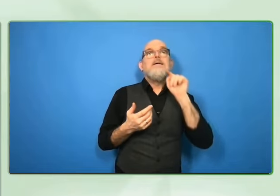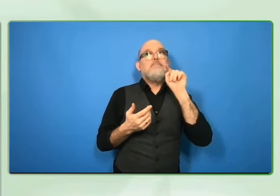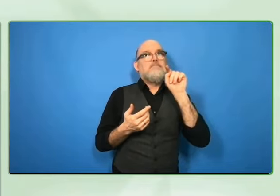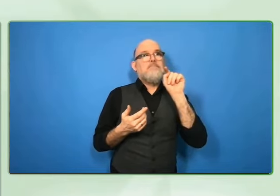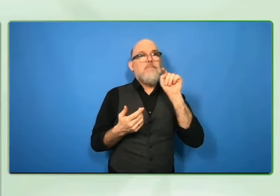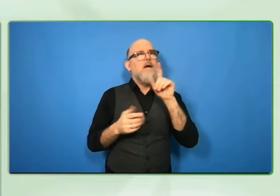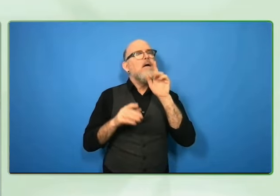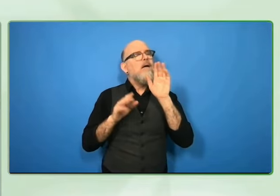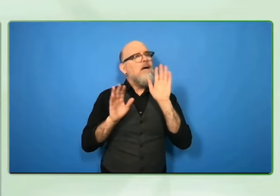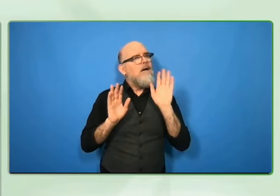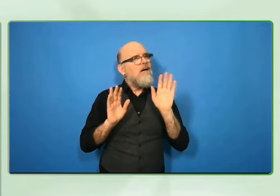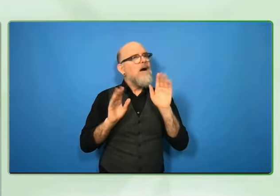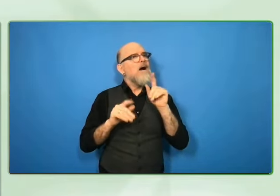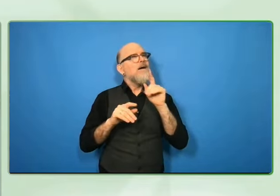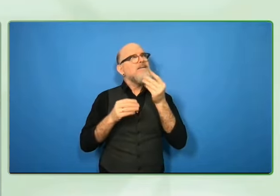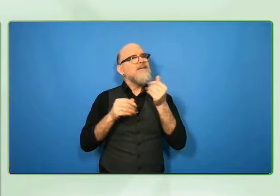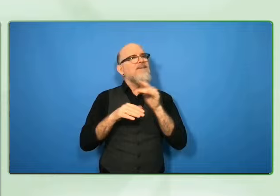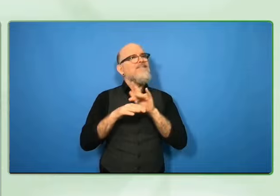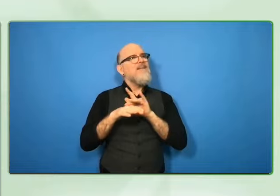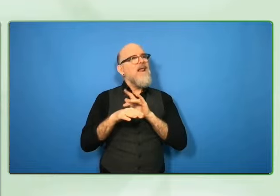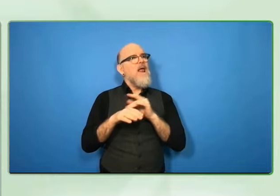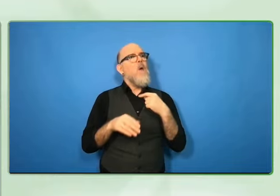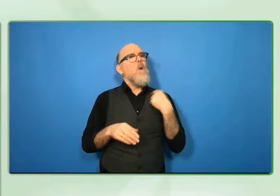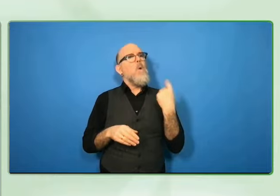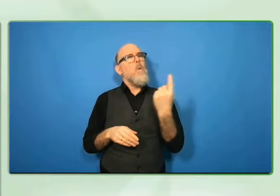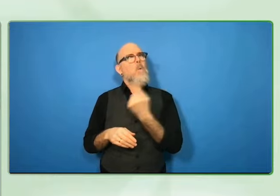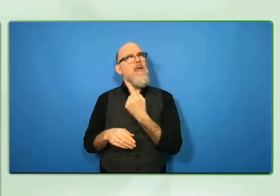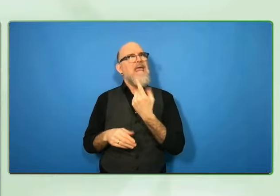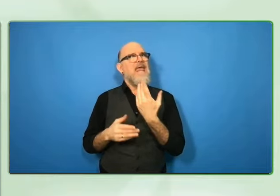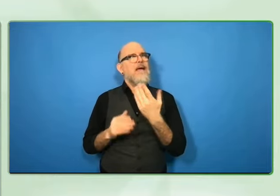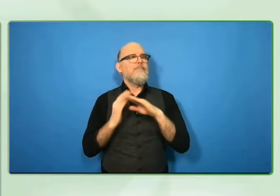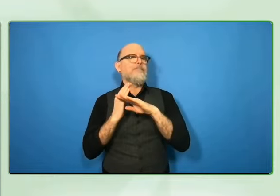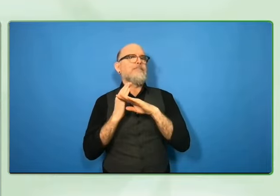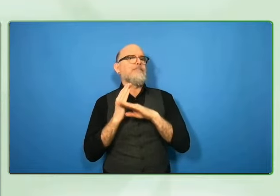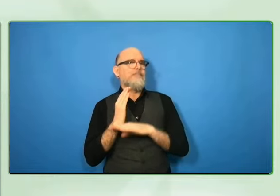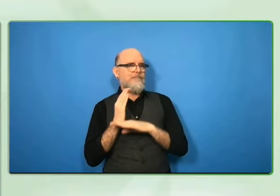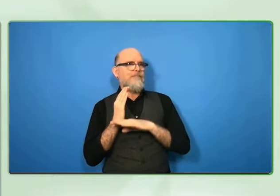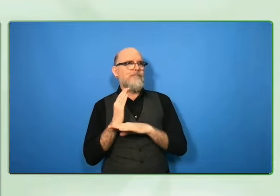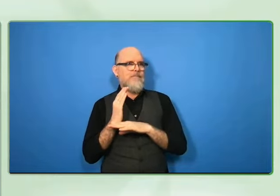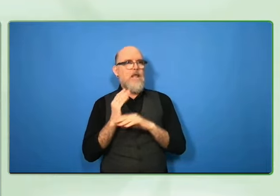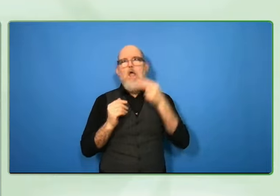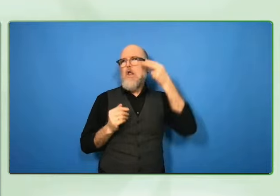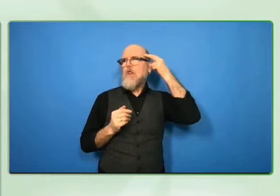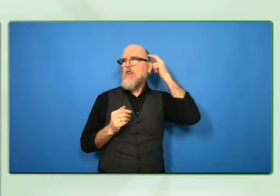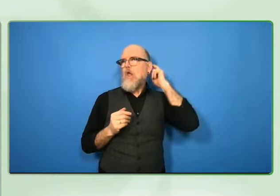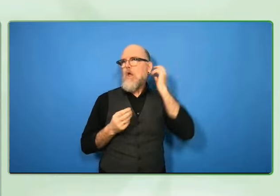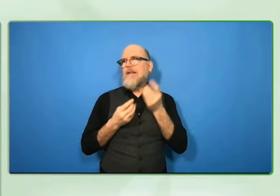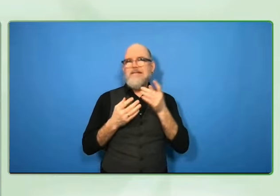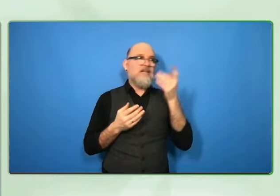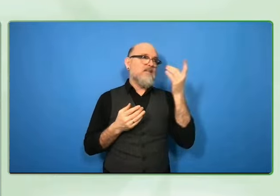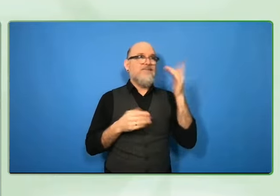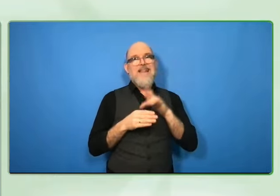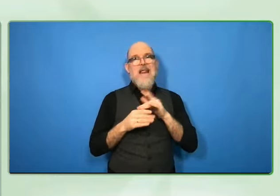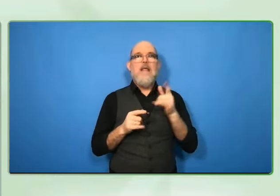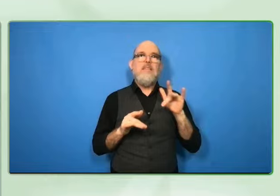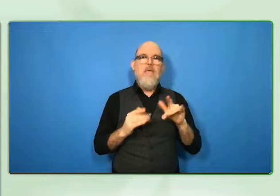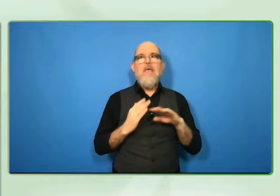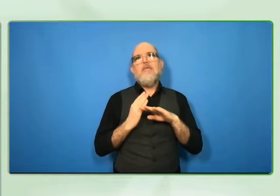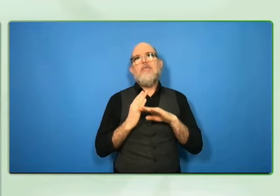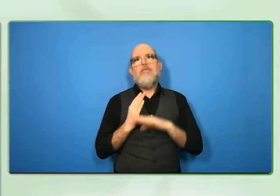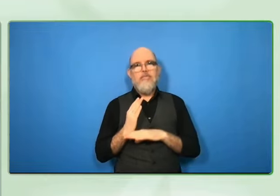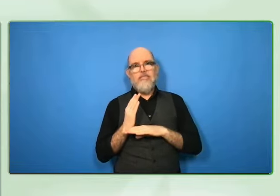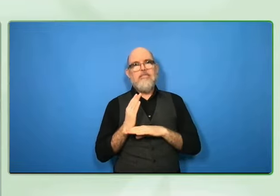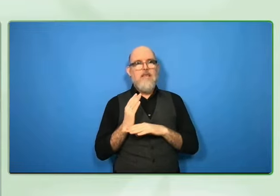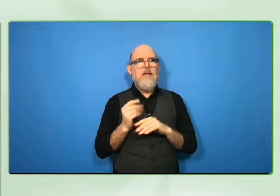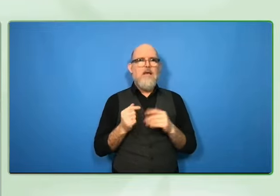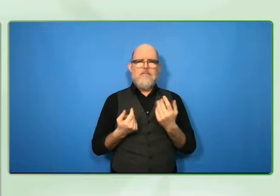and companies still subscribe to. So when people need to first prove their disability is